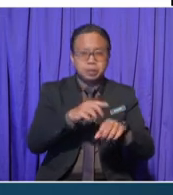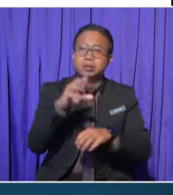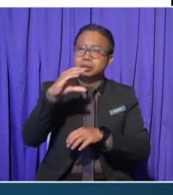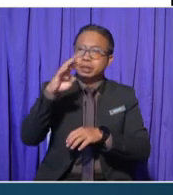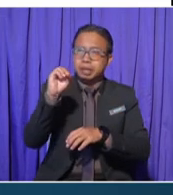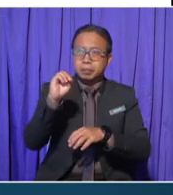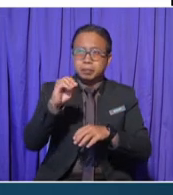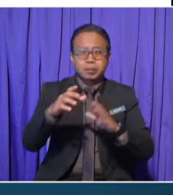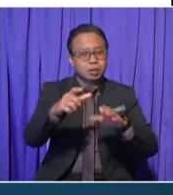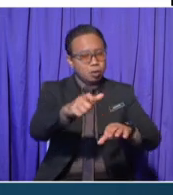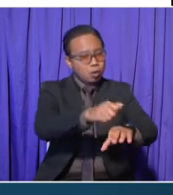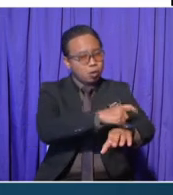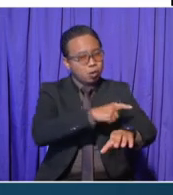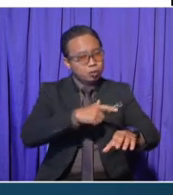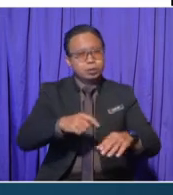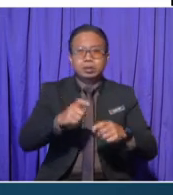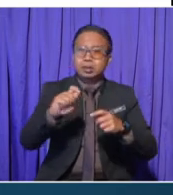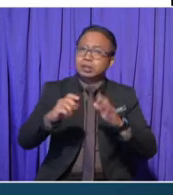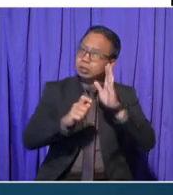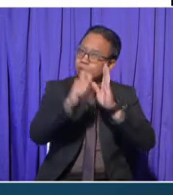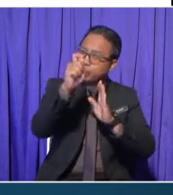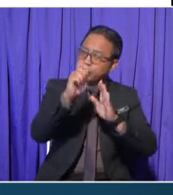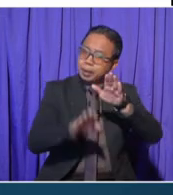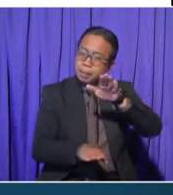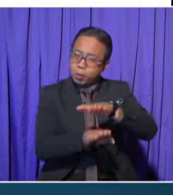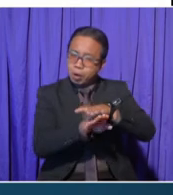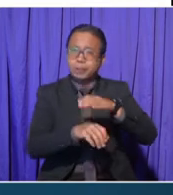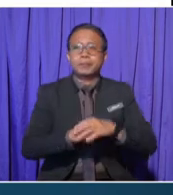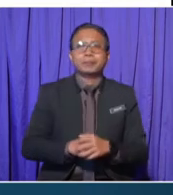top and in inch along the bottom.